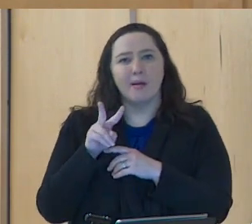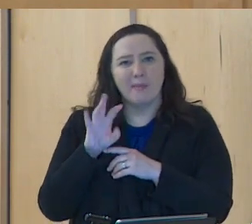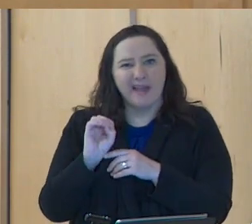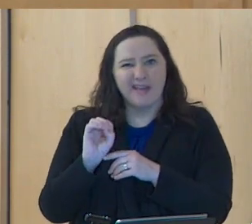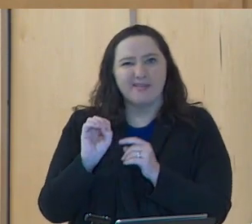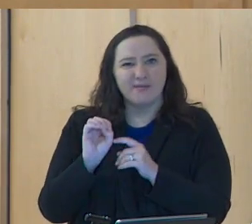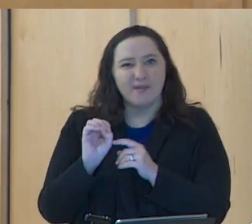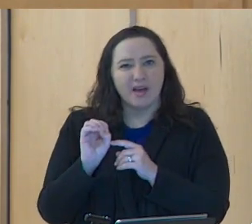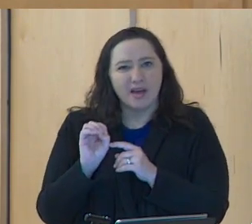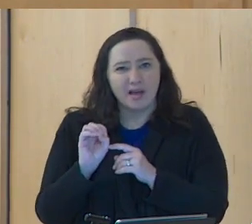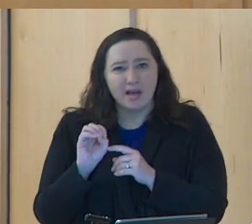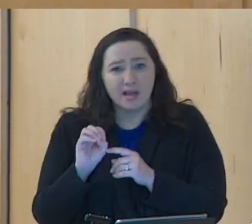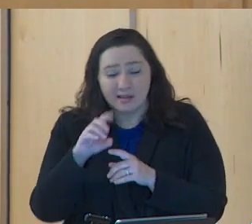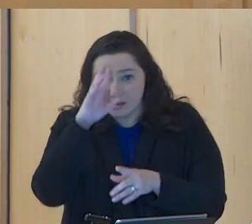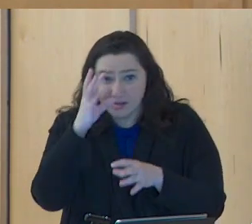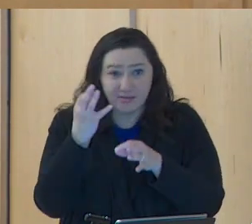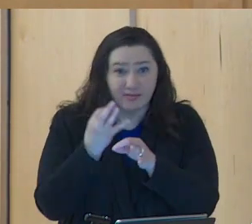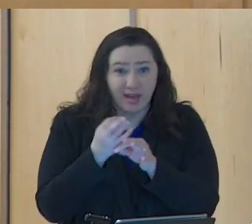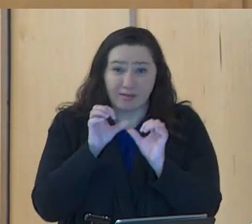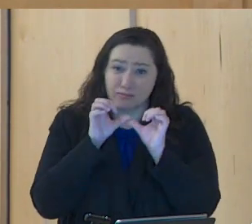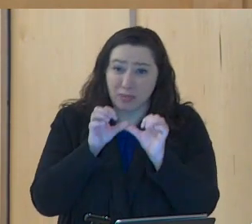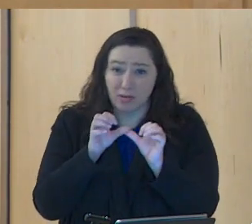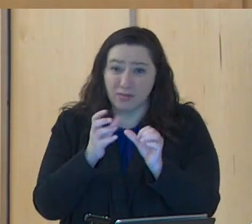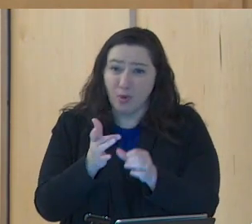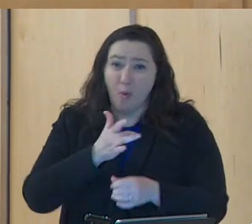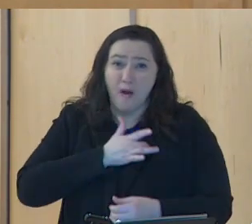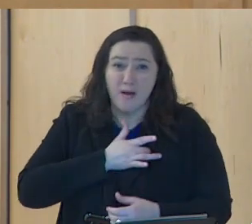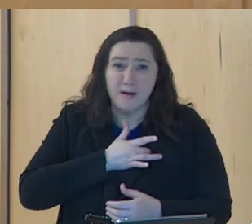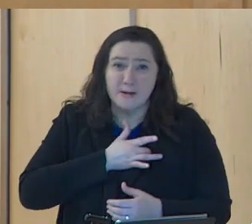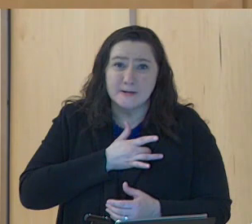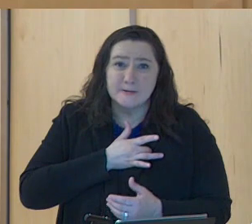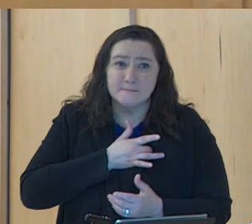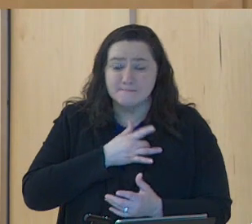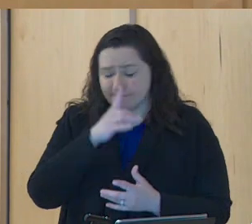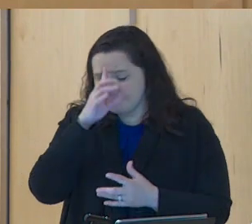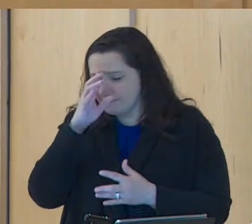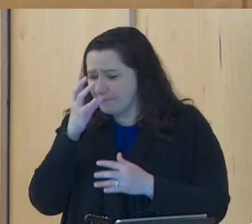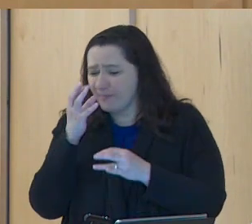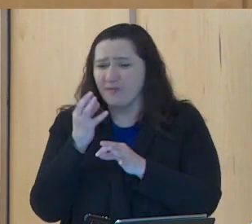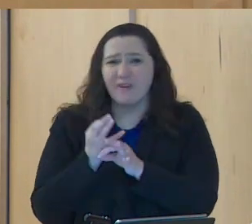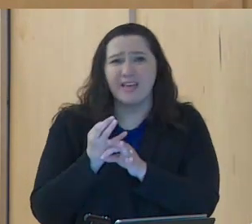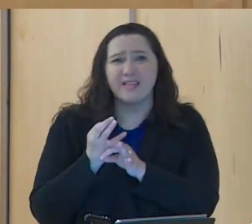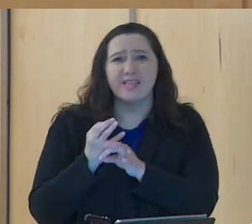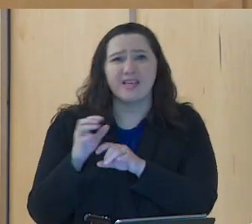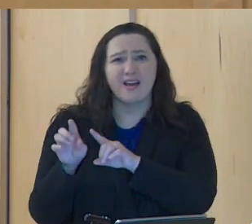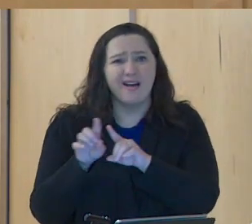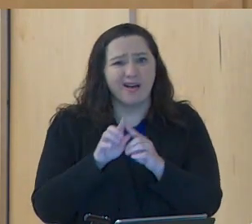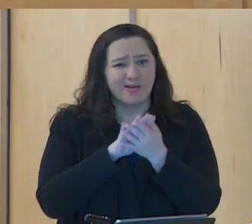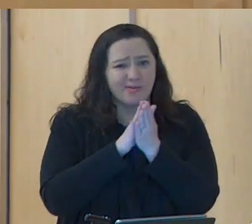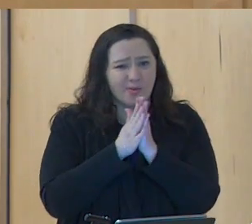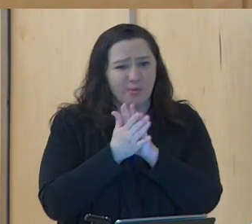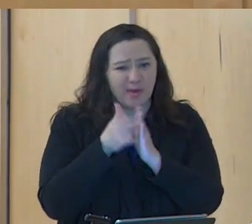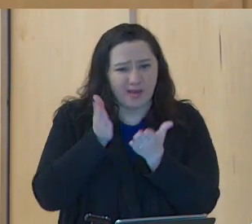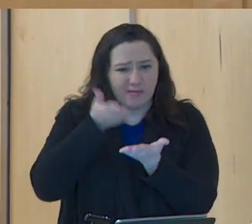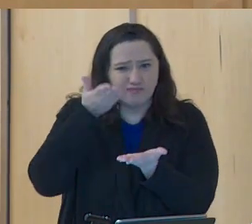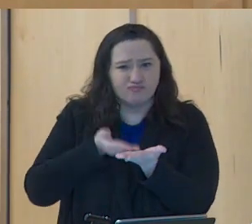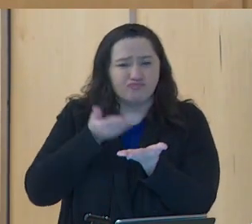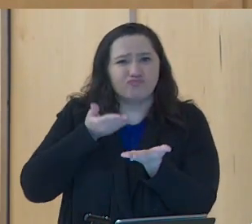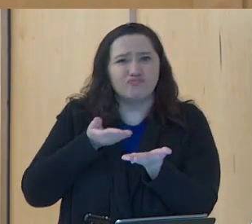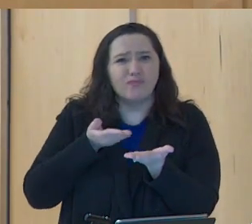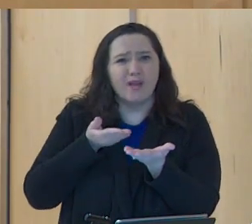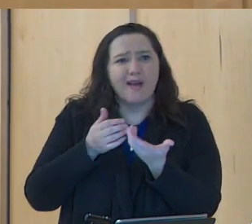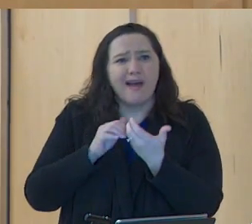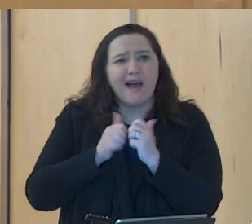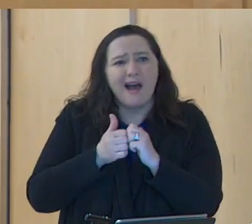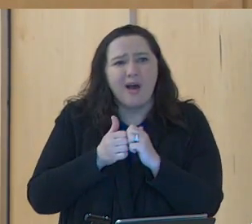lesson, faith doesn't stay in the heart. Faith also becomes evident by the